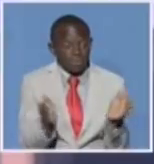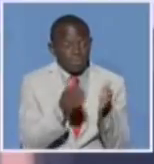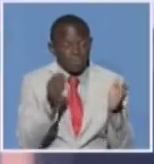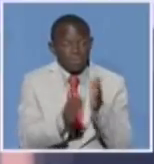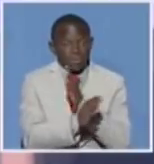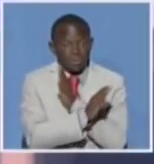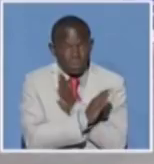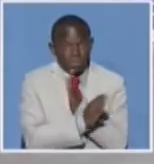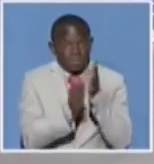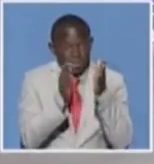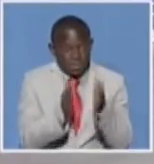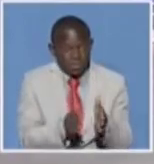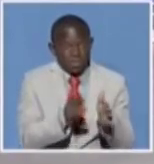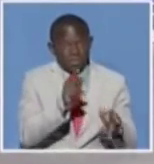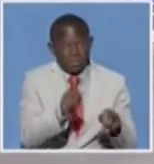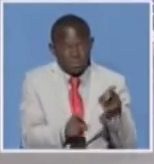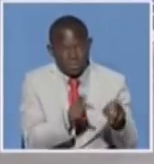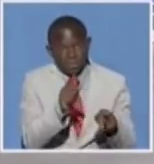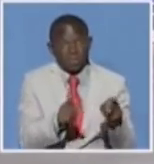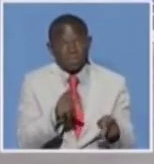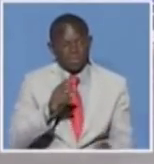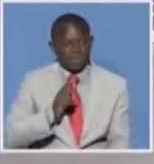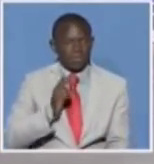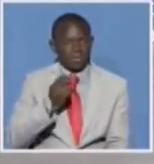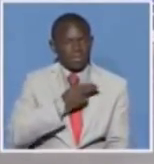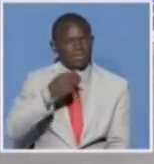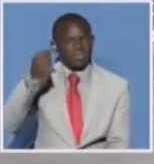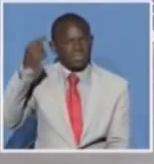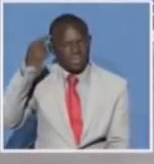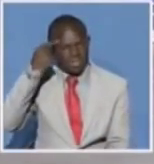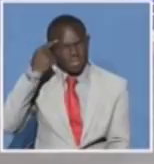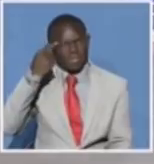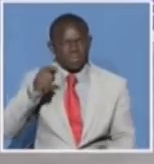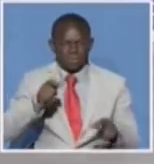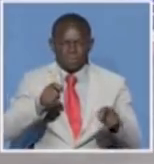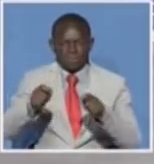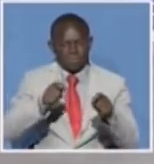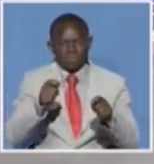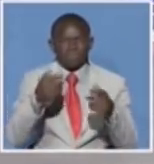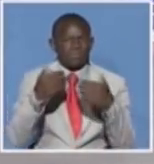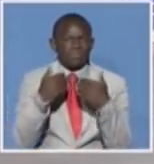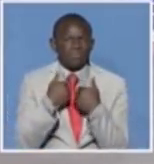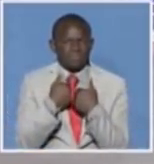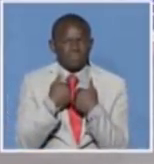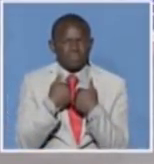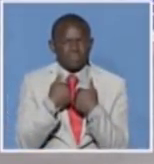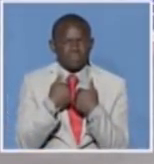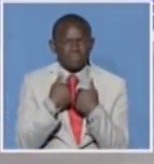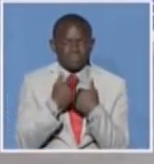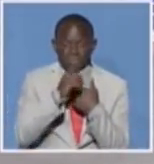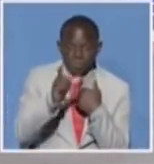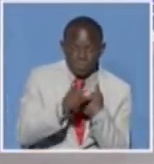government, which is true, we are in control, and we are doing everything possible